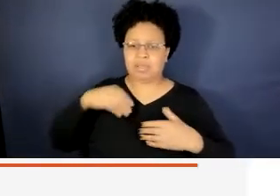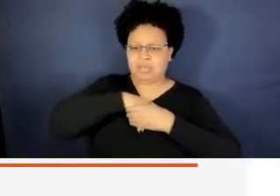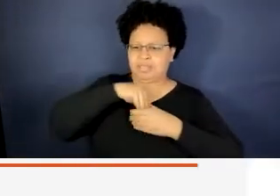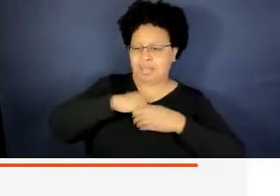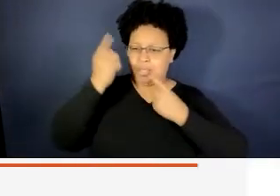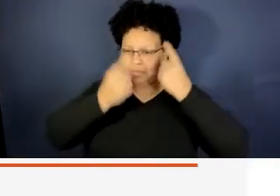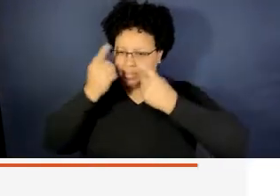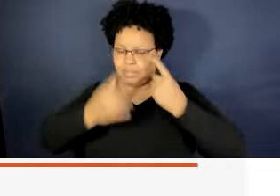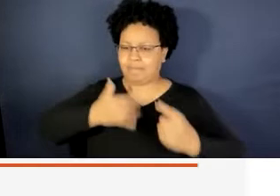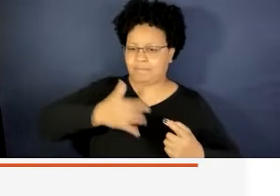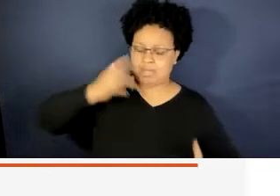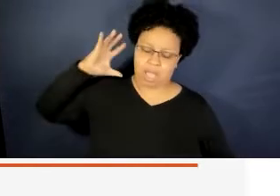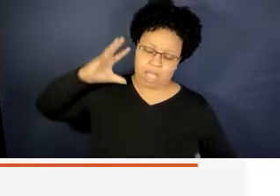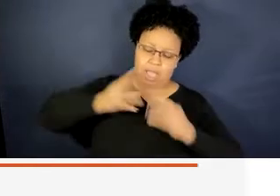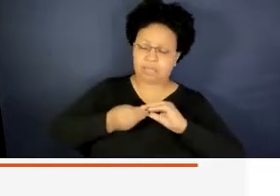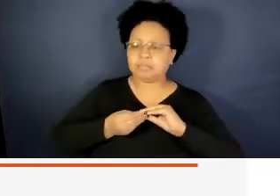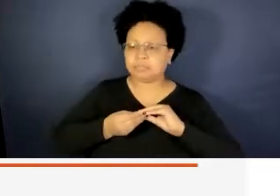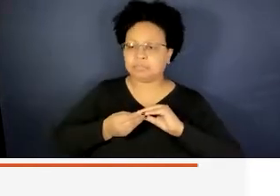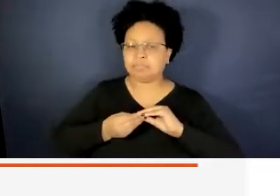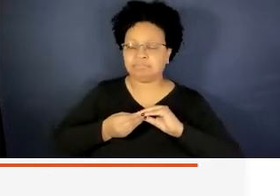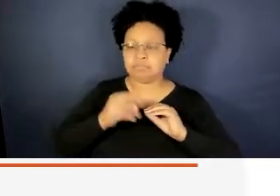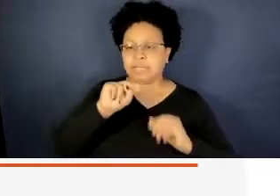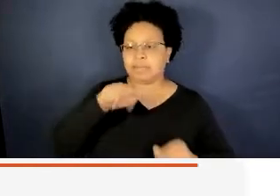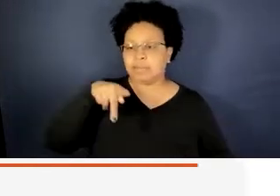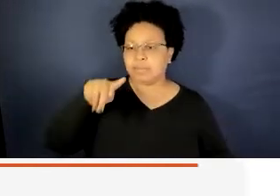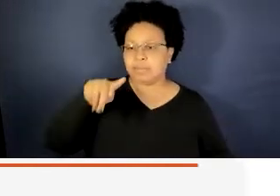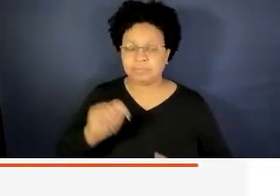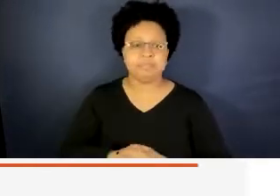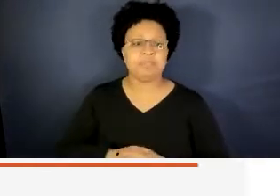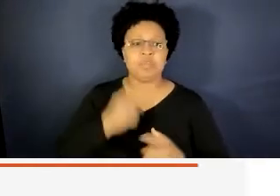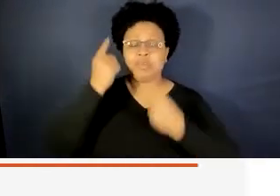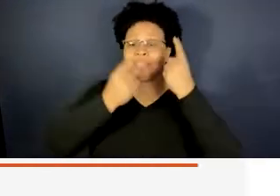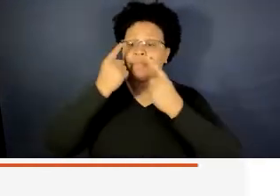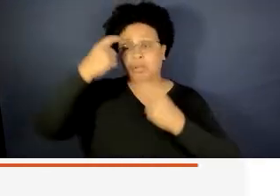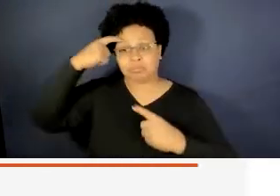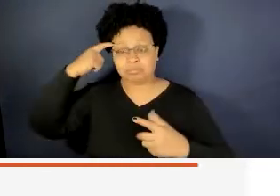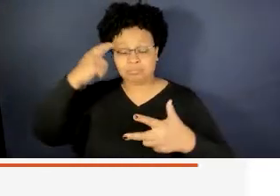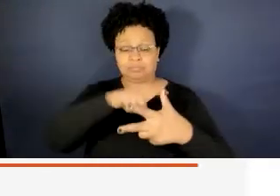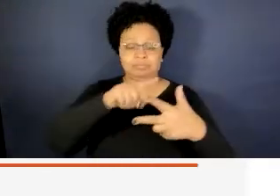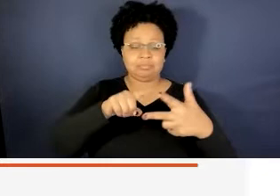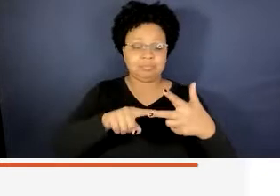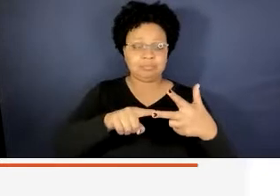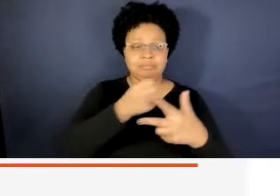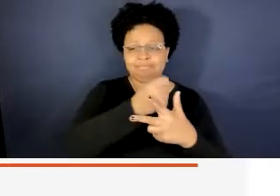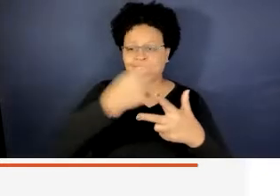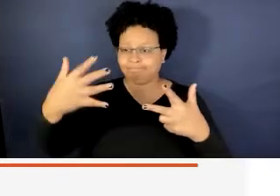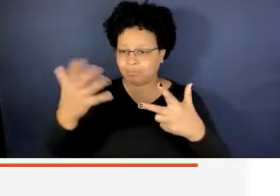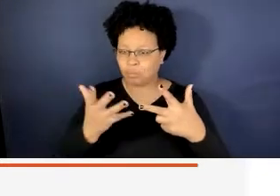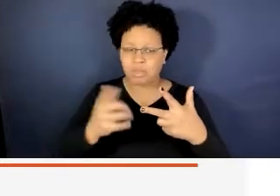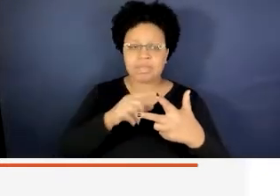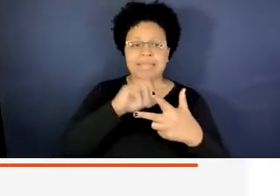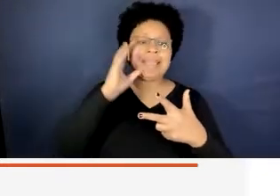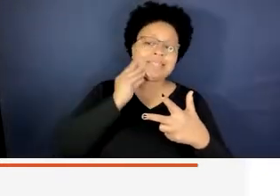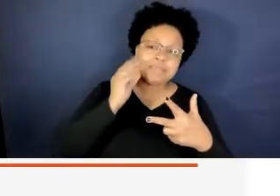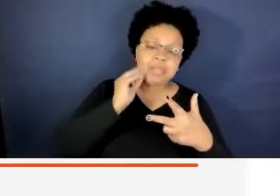physiology, and the theological. When we look at trauma, we must consider the 3 E's. The 3 E's is experience, exposure, and the event.